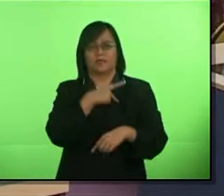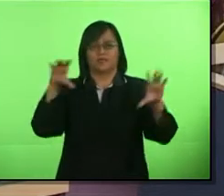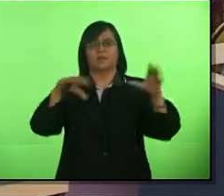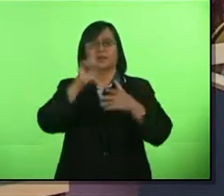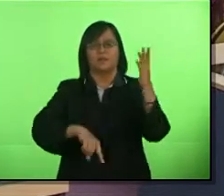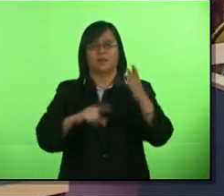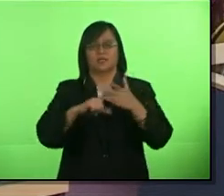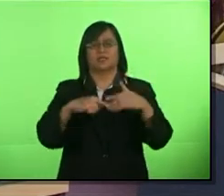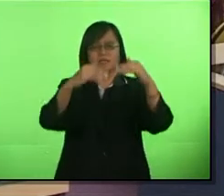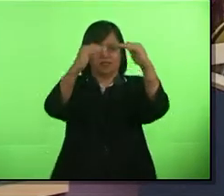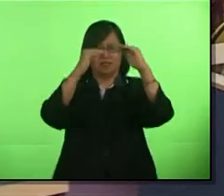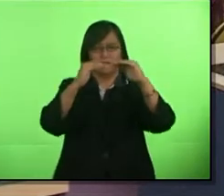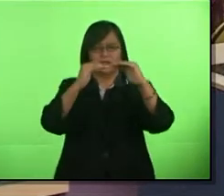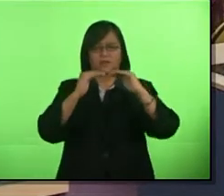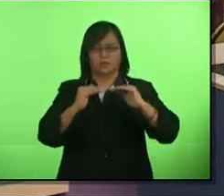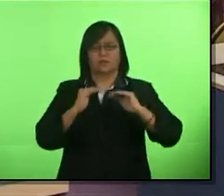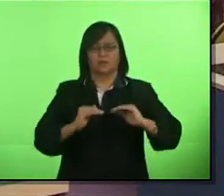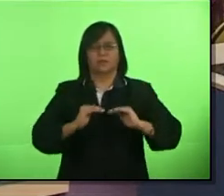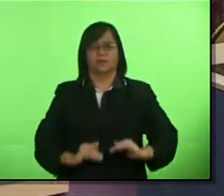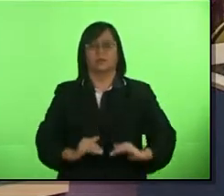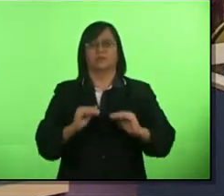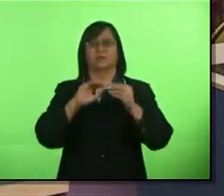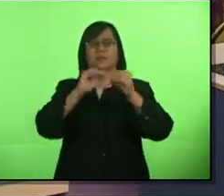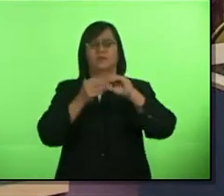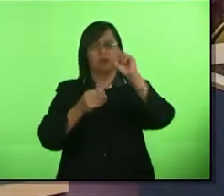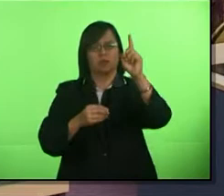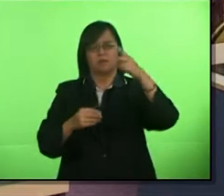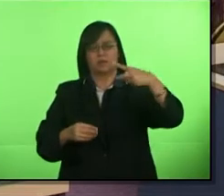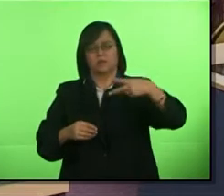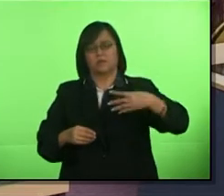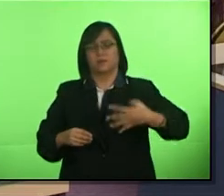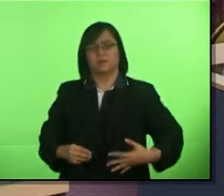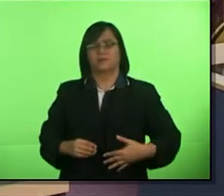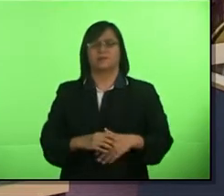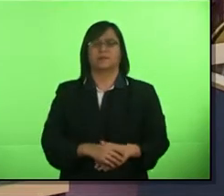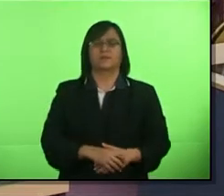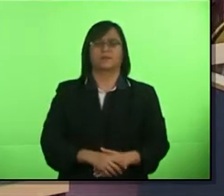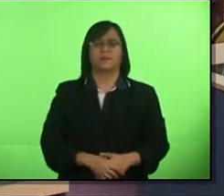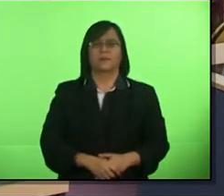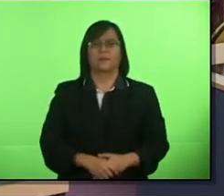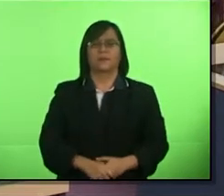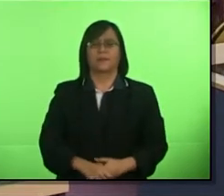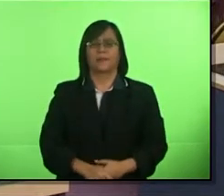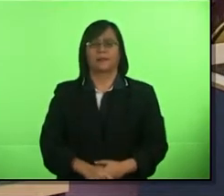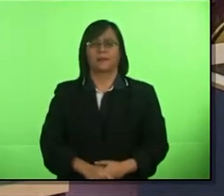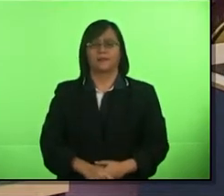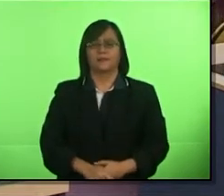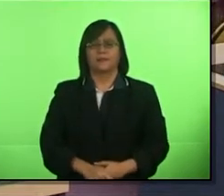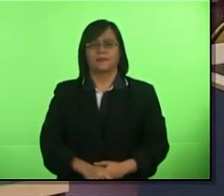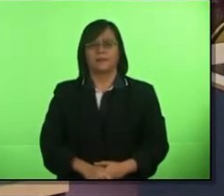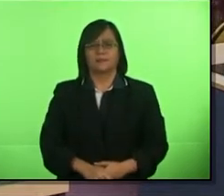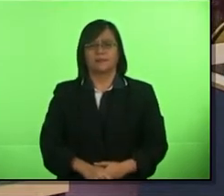Sequence, yes. They are sequentially. Ini kata cantik.